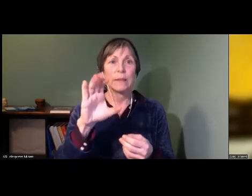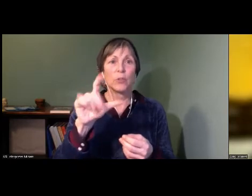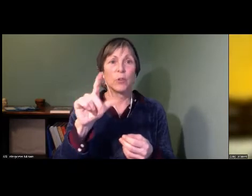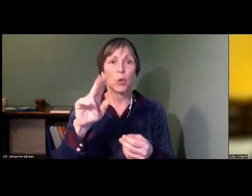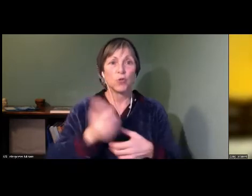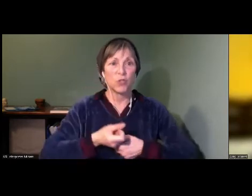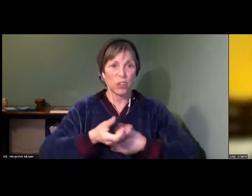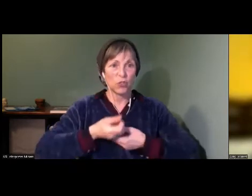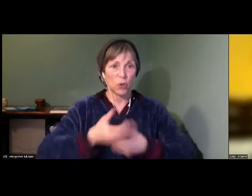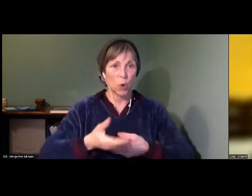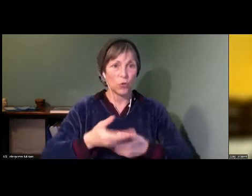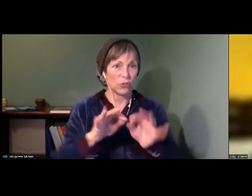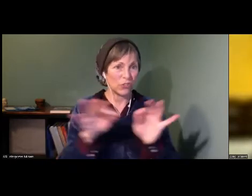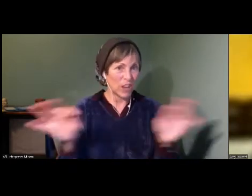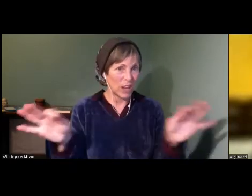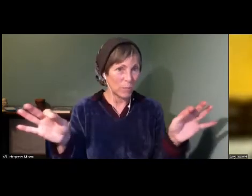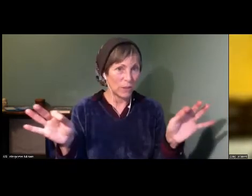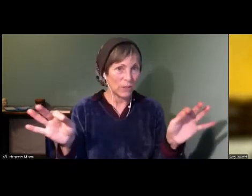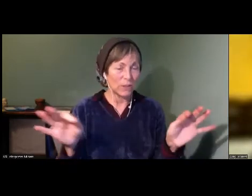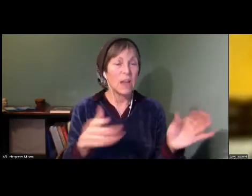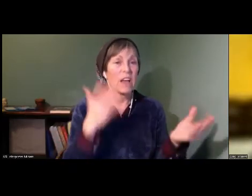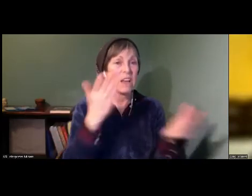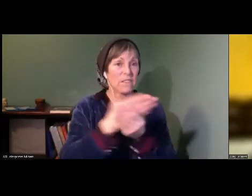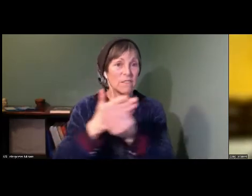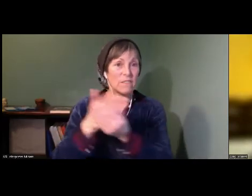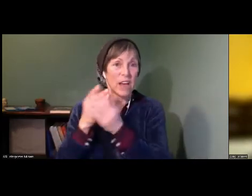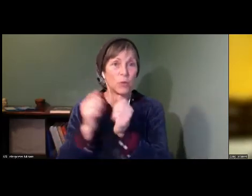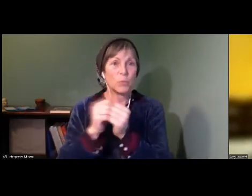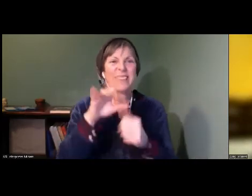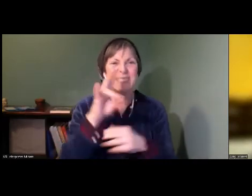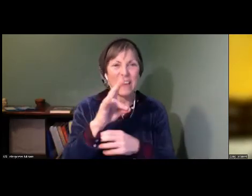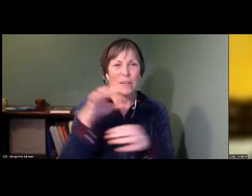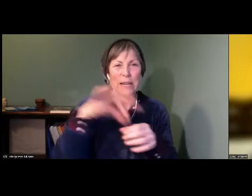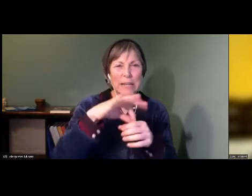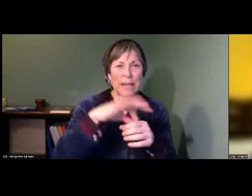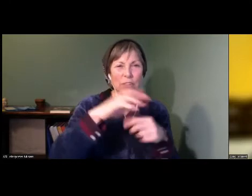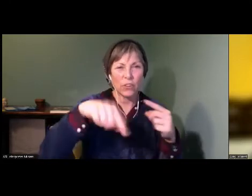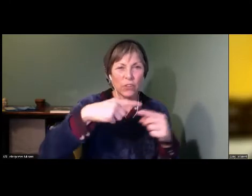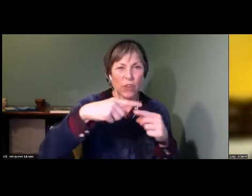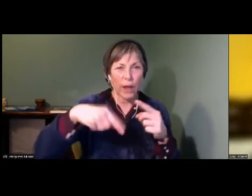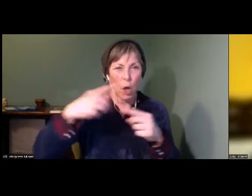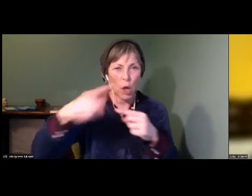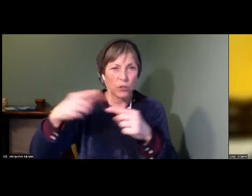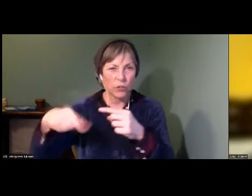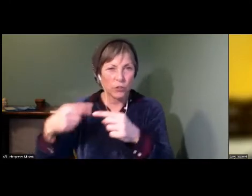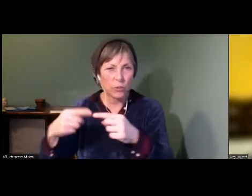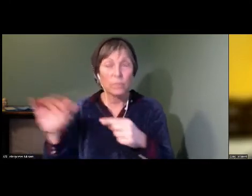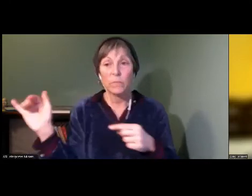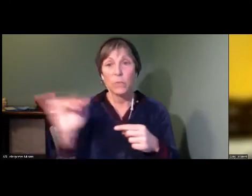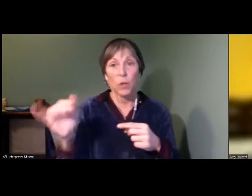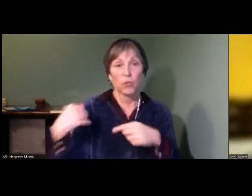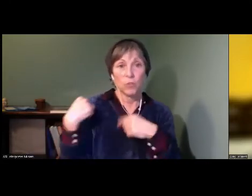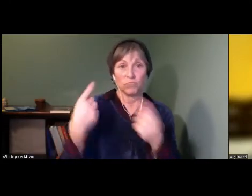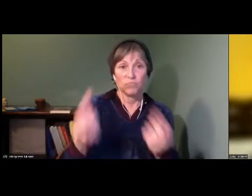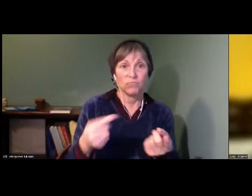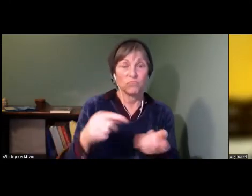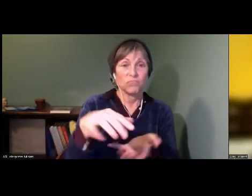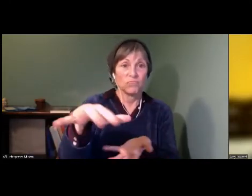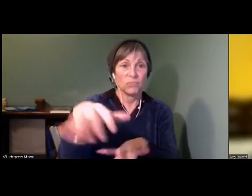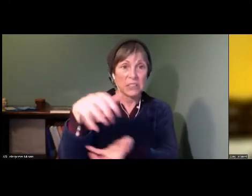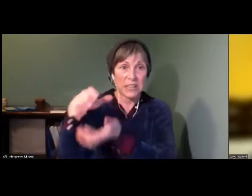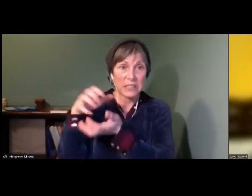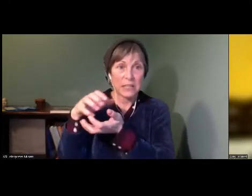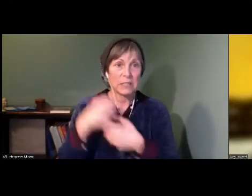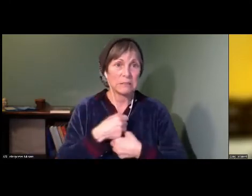were filed across seven election cycles. We have also been collecting disclosure